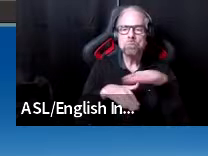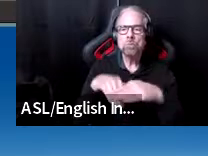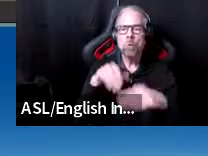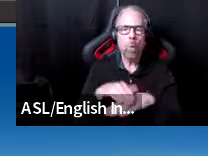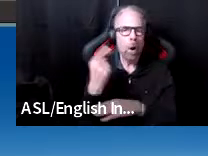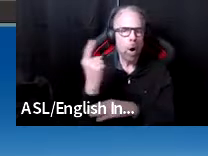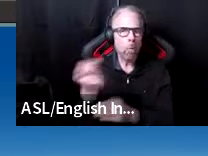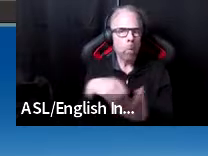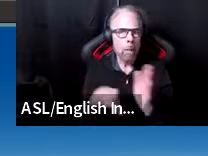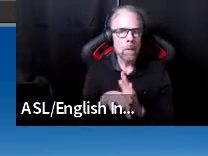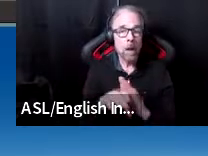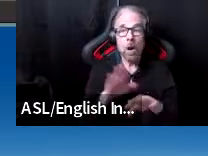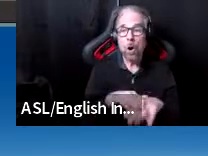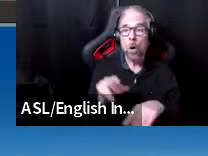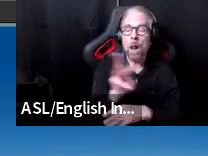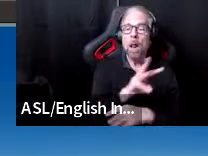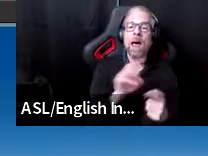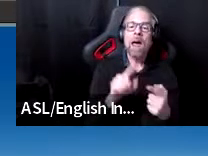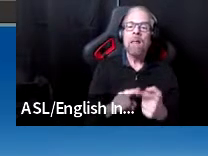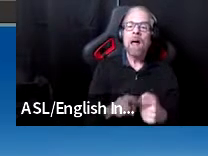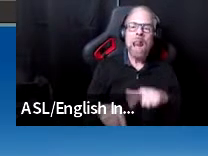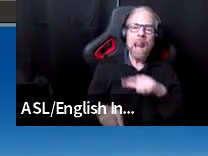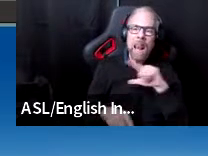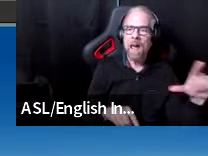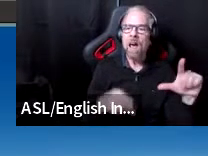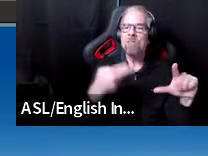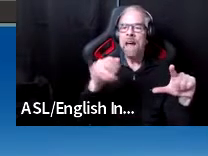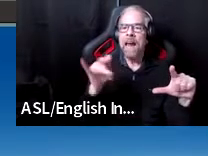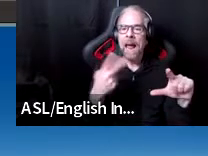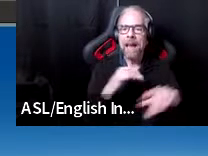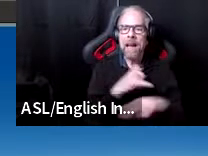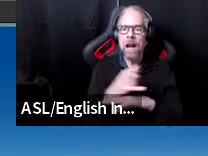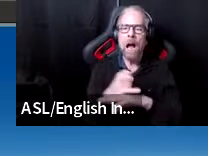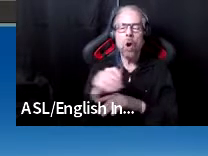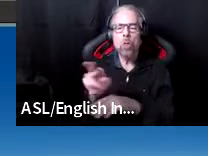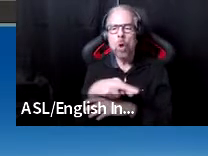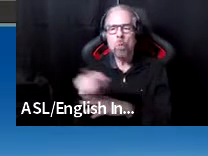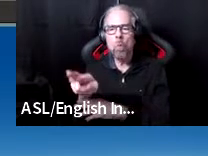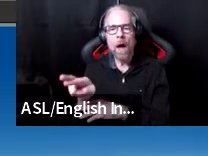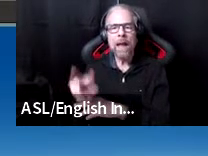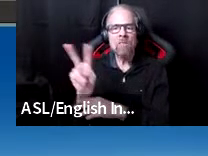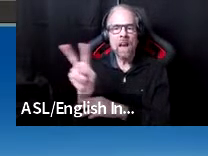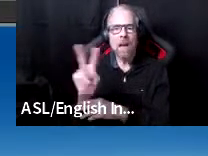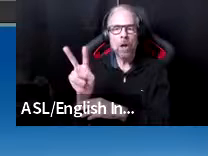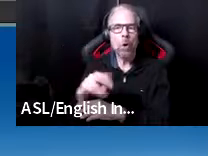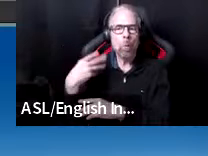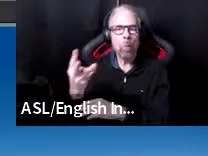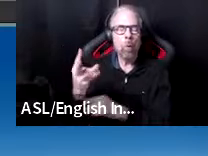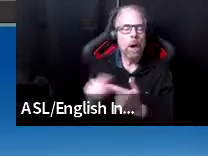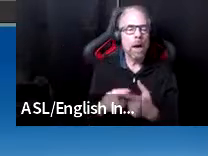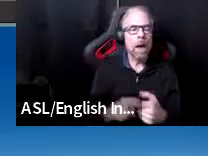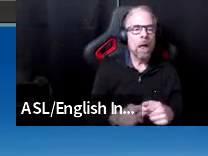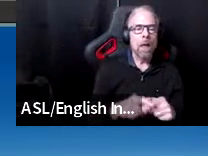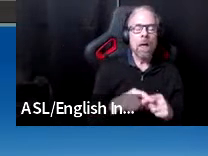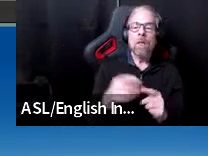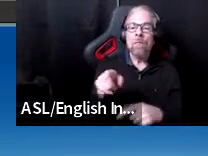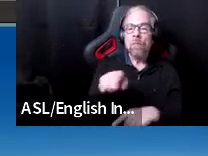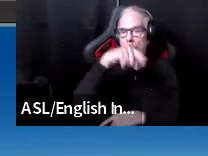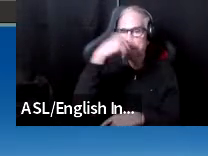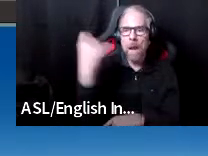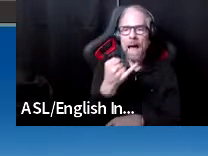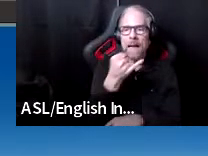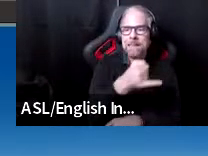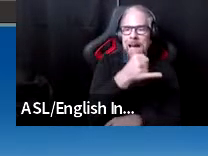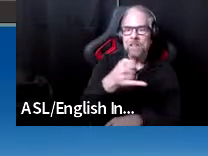bridge. On your left is Hayden Island, and on your right is Vancouver, Washington. The black dashed line shows the profile of the existing